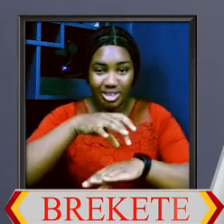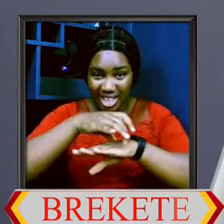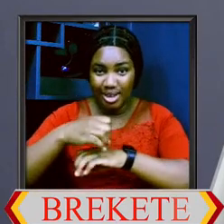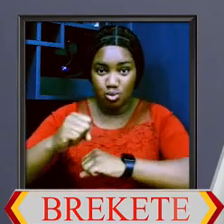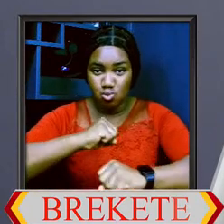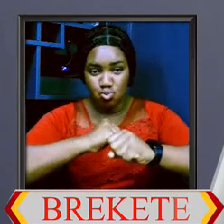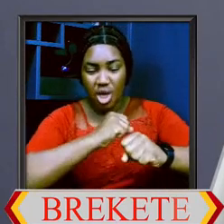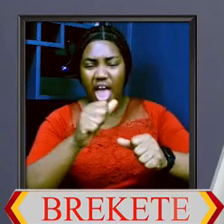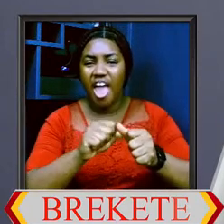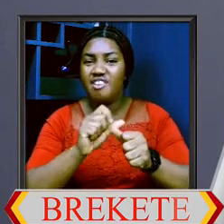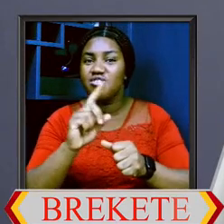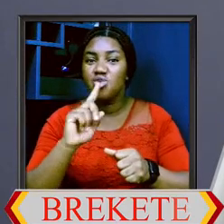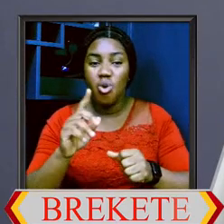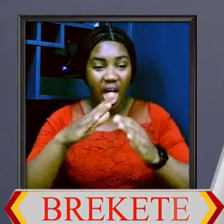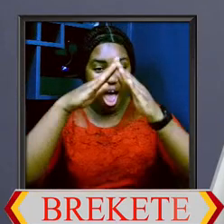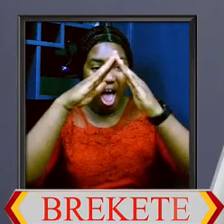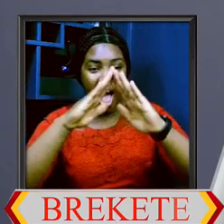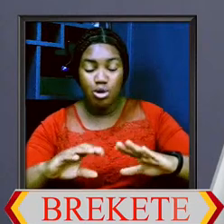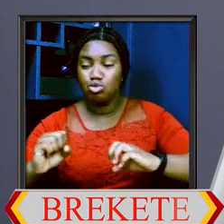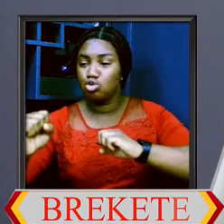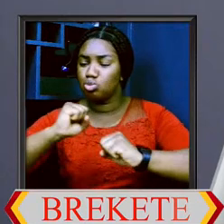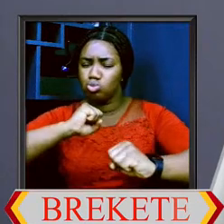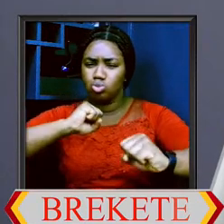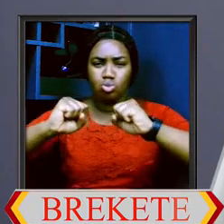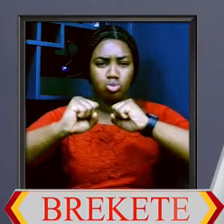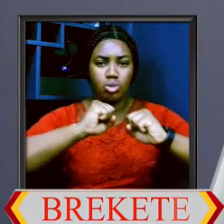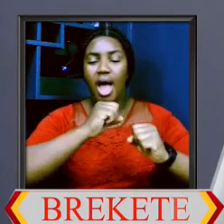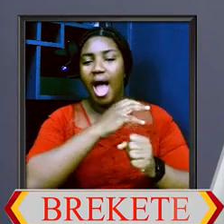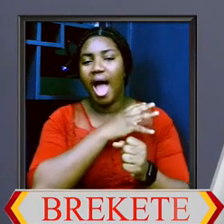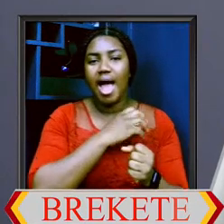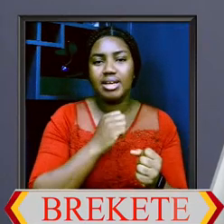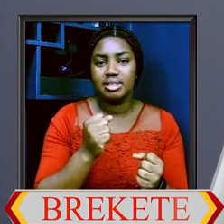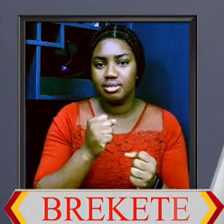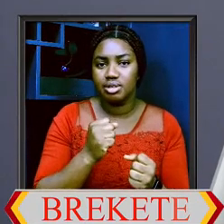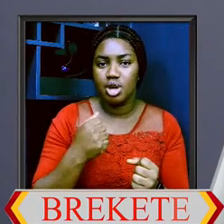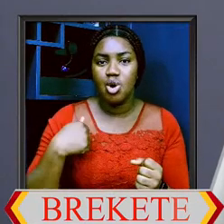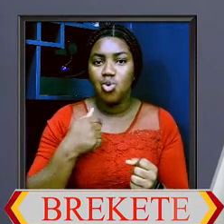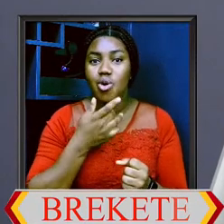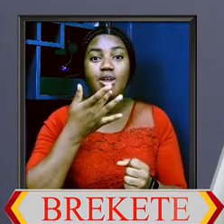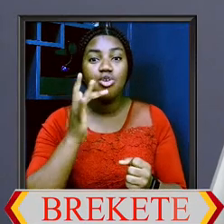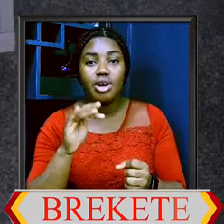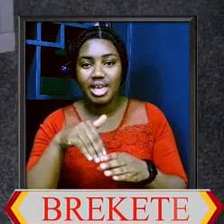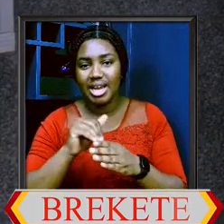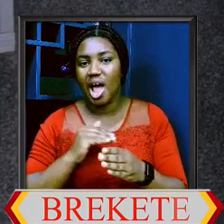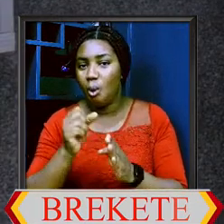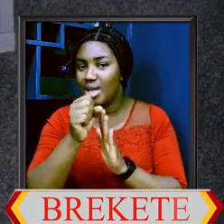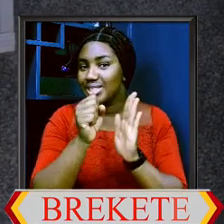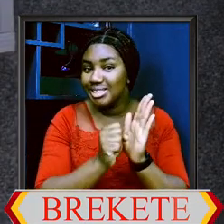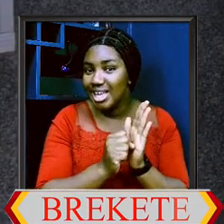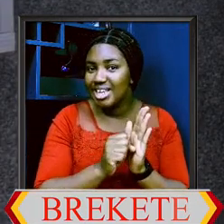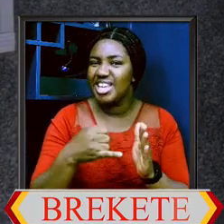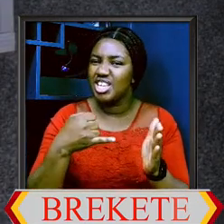earthquake everywhere the whole house everywhere we shaking and we luckily in our state only shake the building and